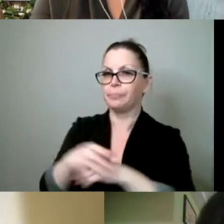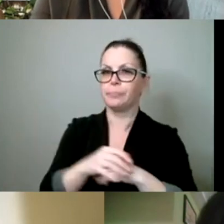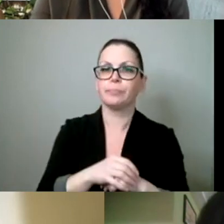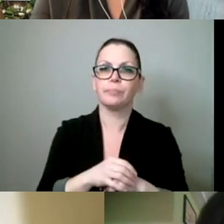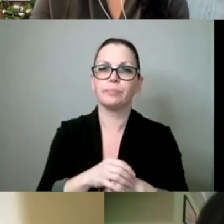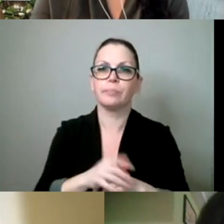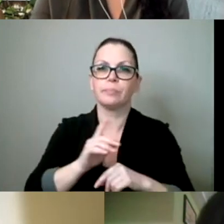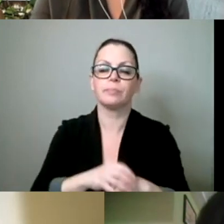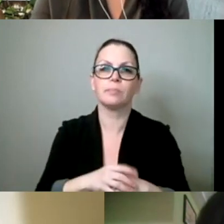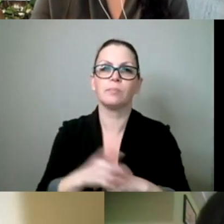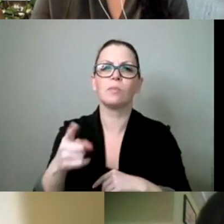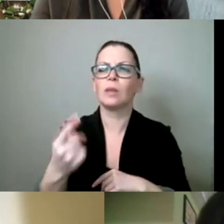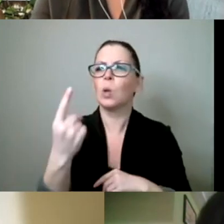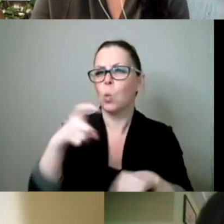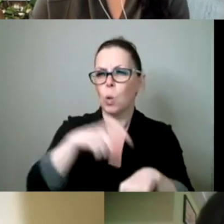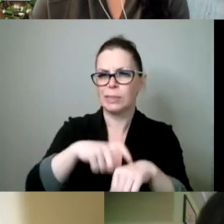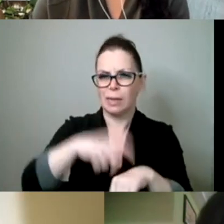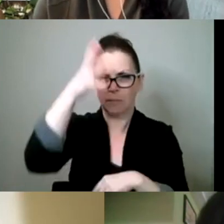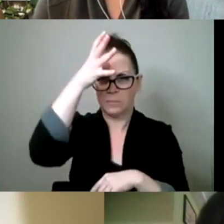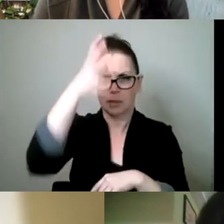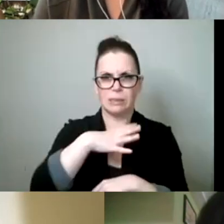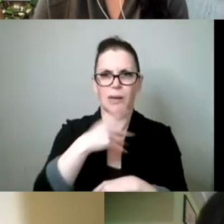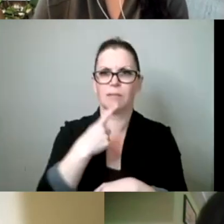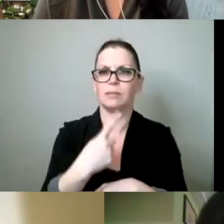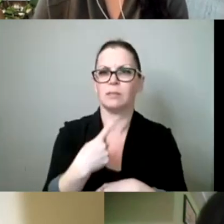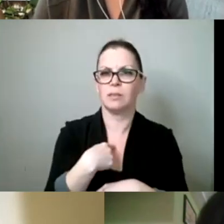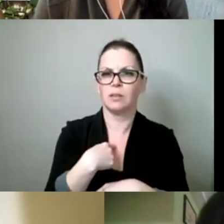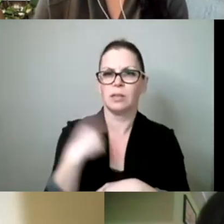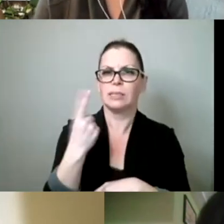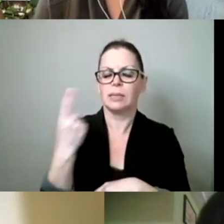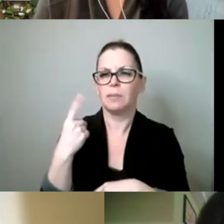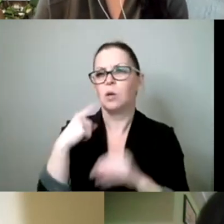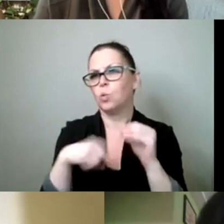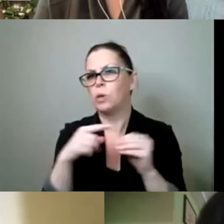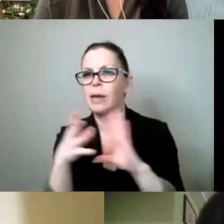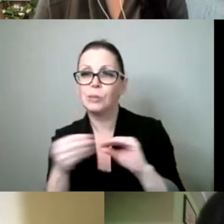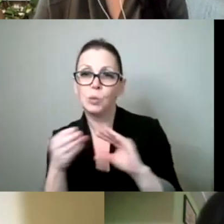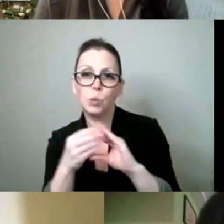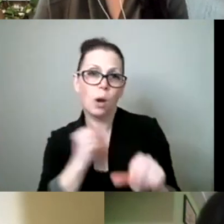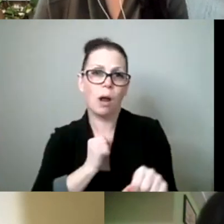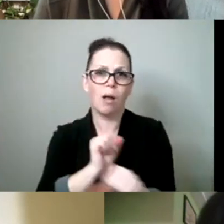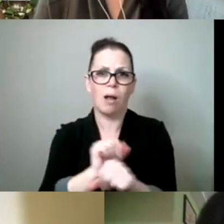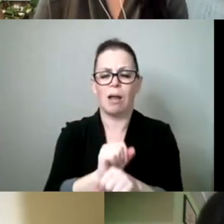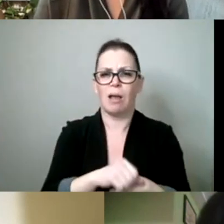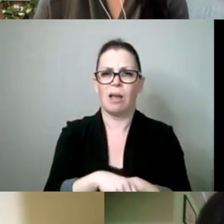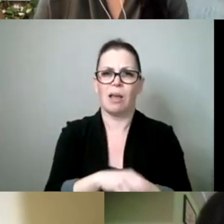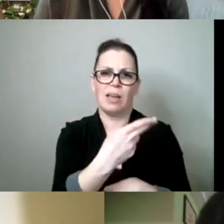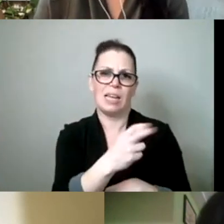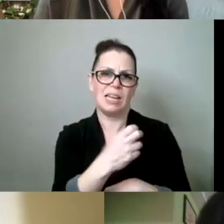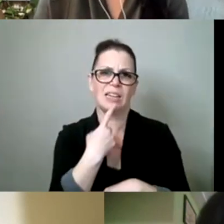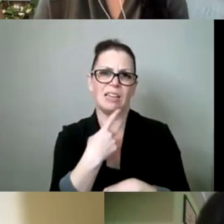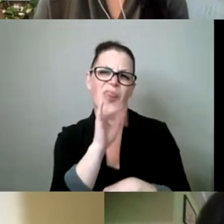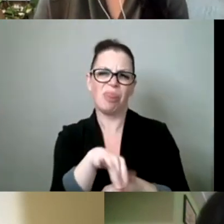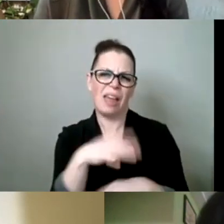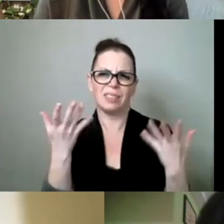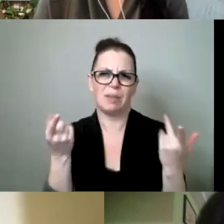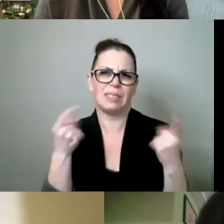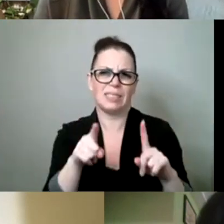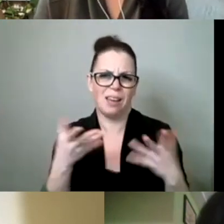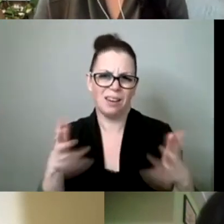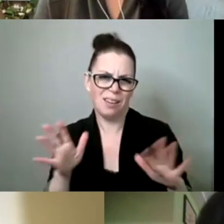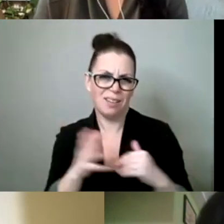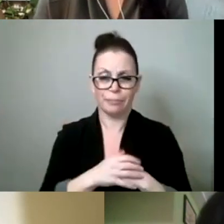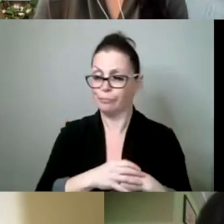had this guy tell me one time, like, I told him about a story I'm working on, and he's like, oh, that's been done. No,